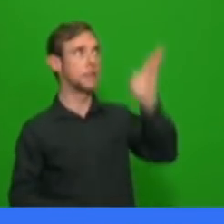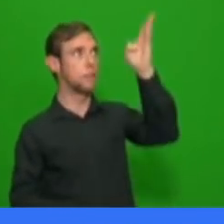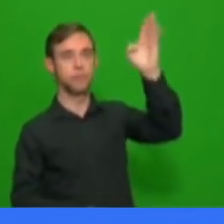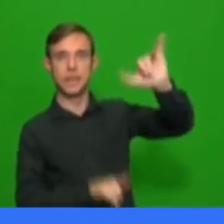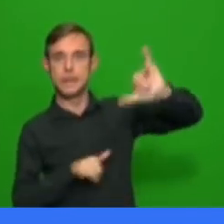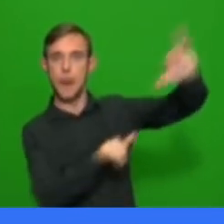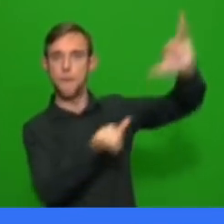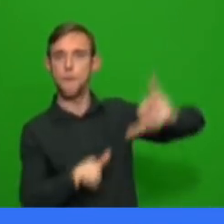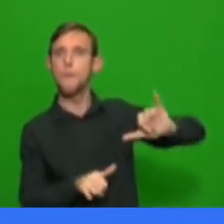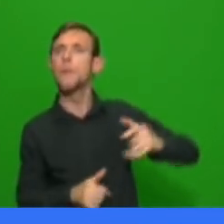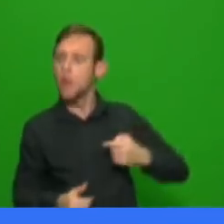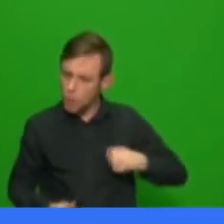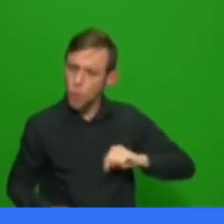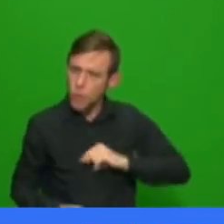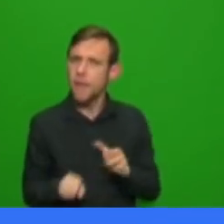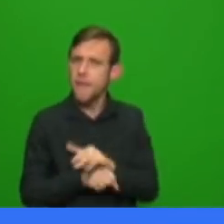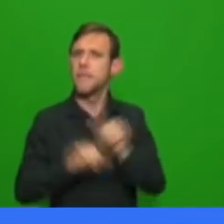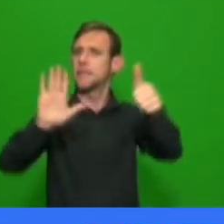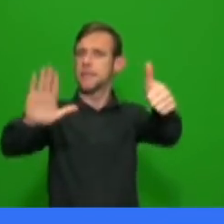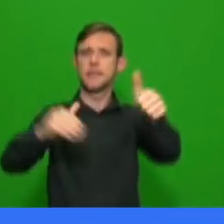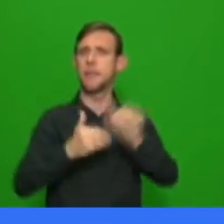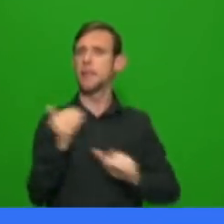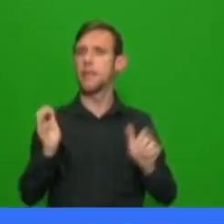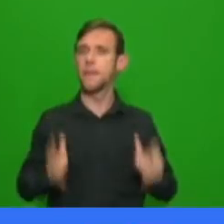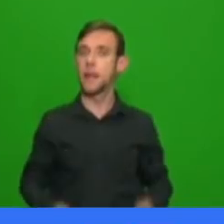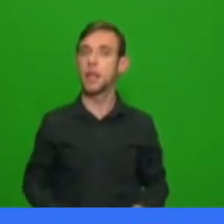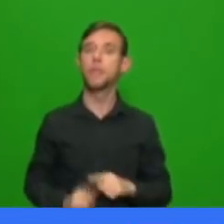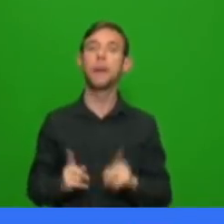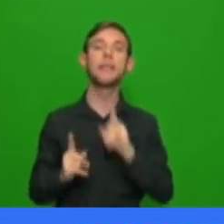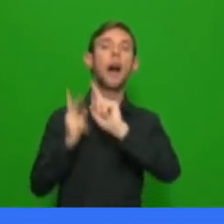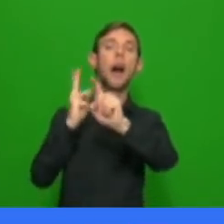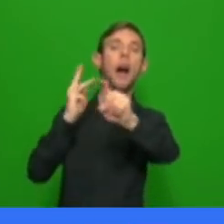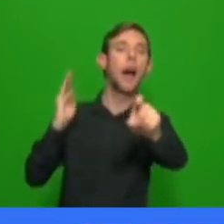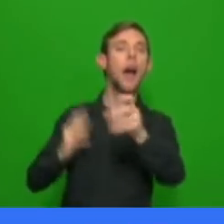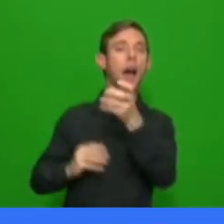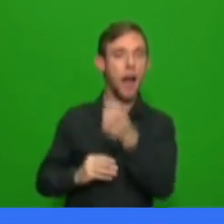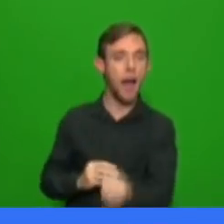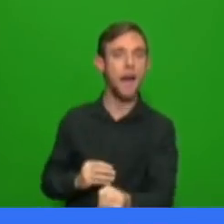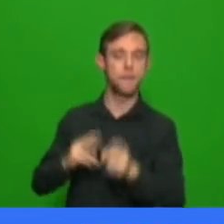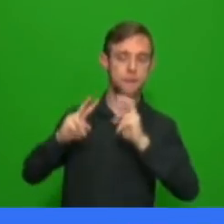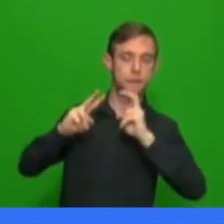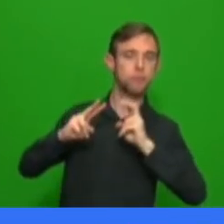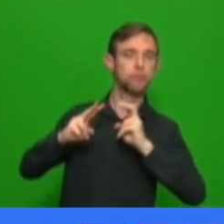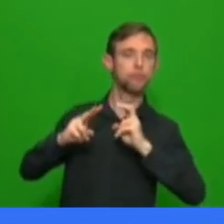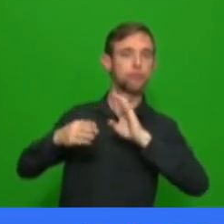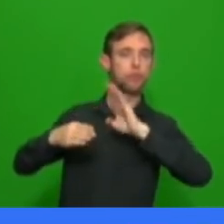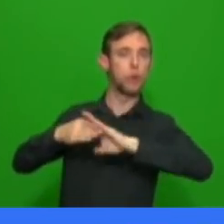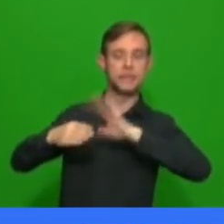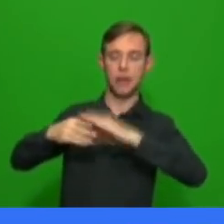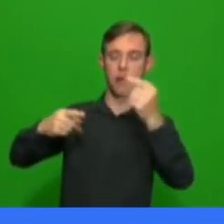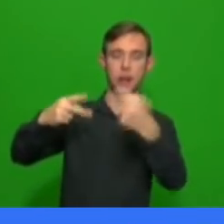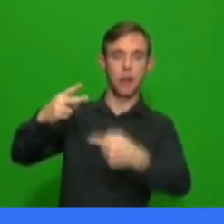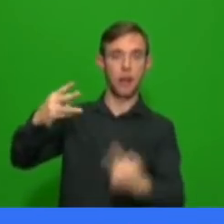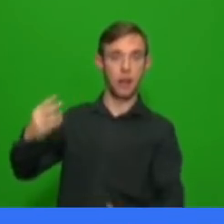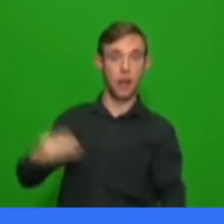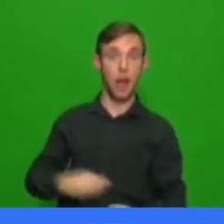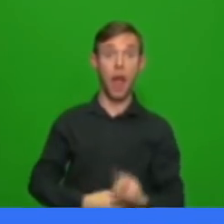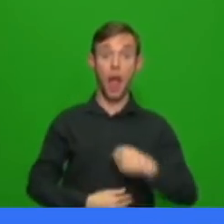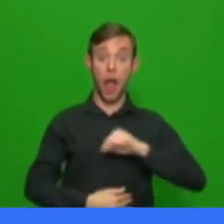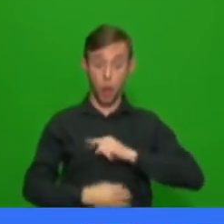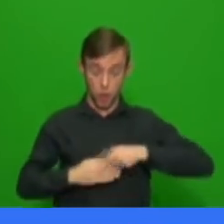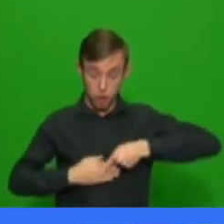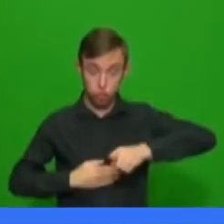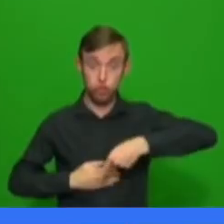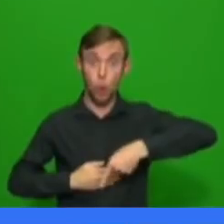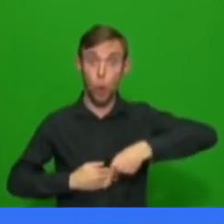other measures, and the other measures are whether your reserves are able to cover your short-term debt